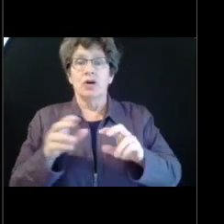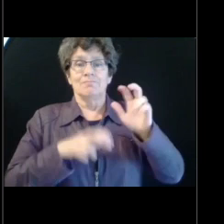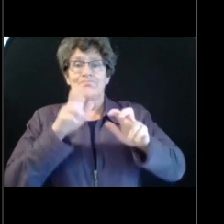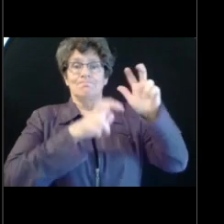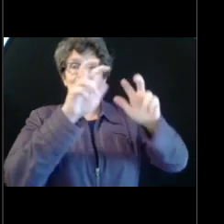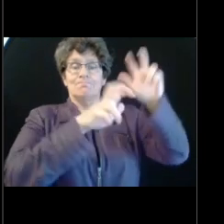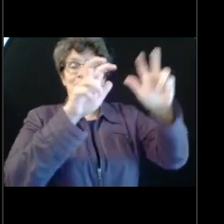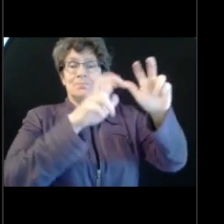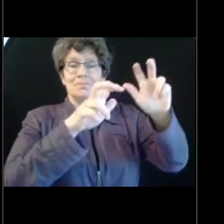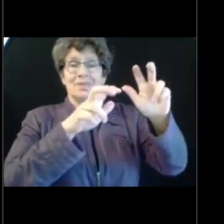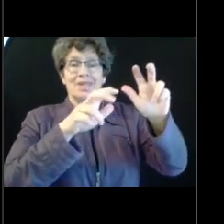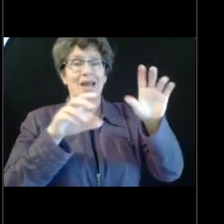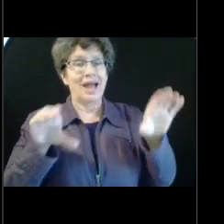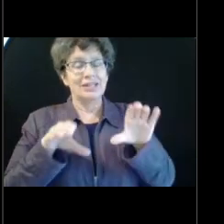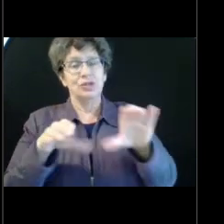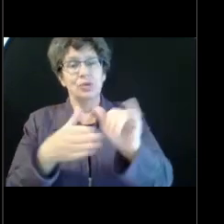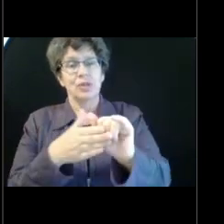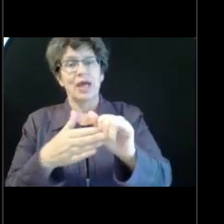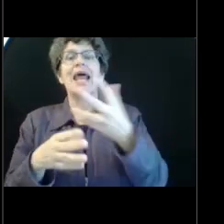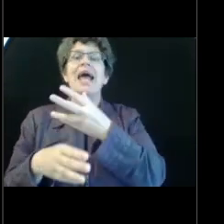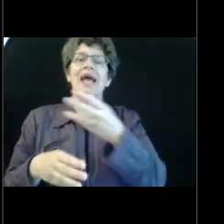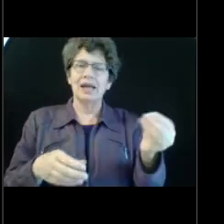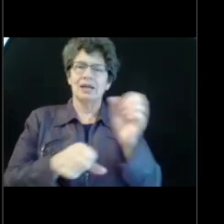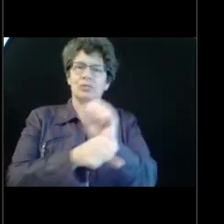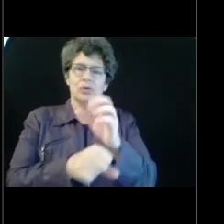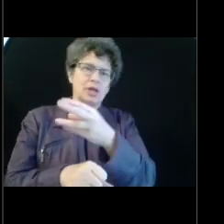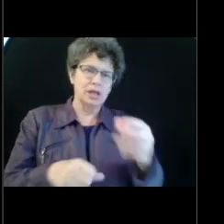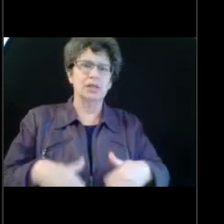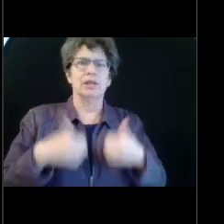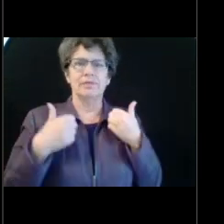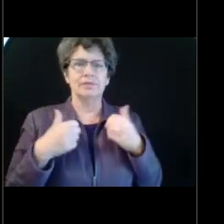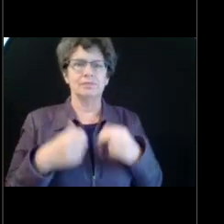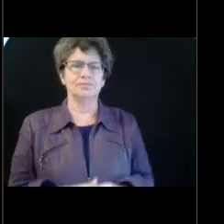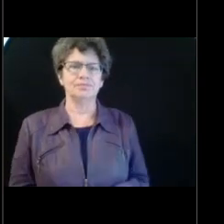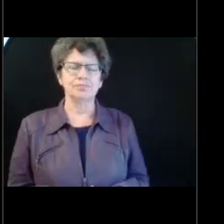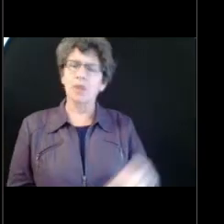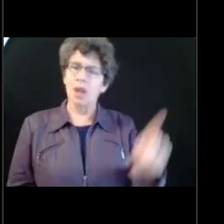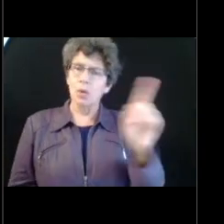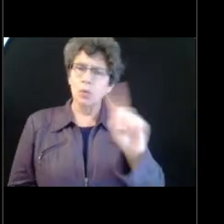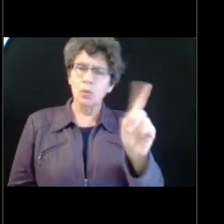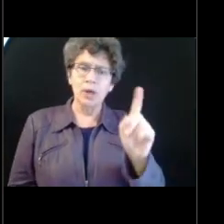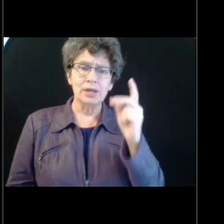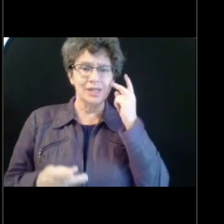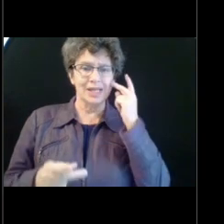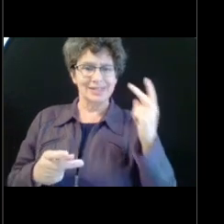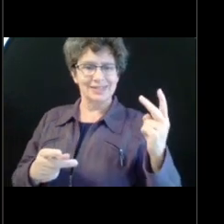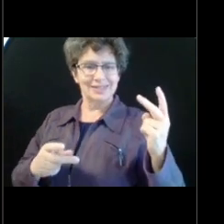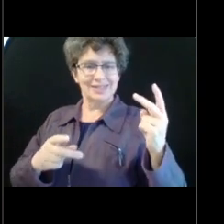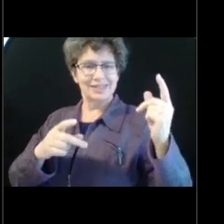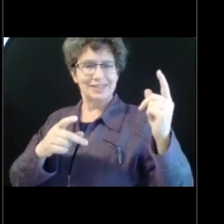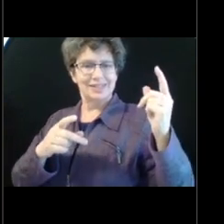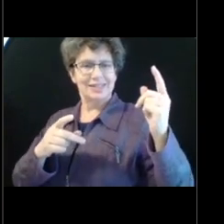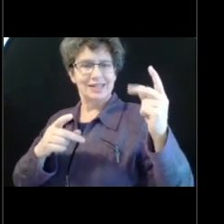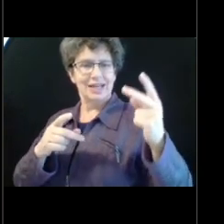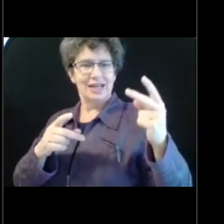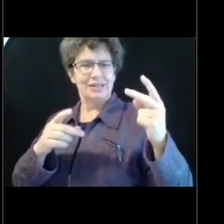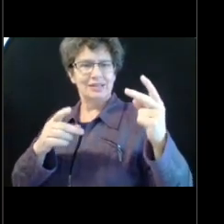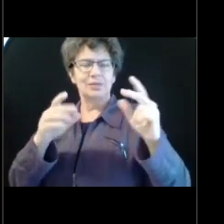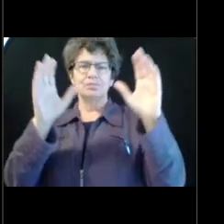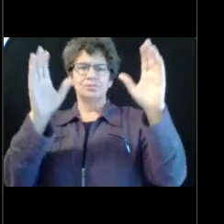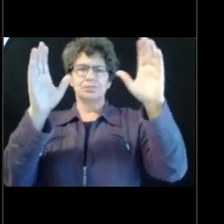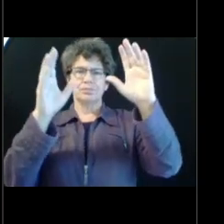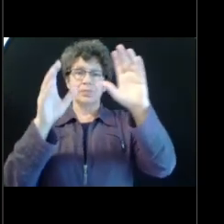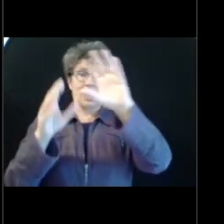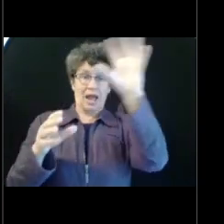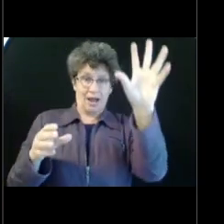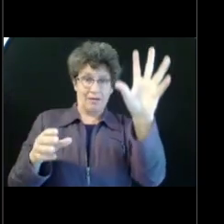Where? Here you can see really halfway down the map of Africa is where the